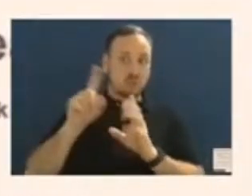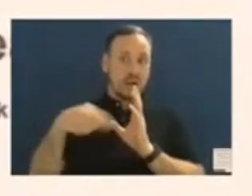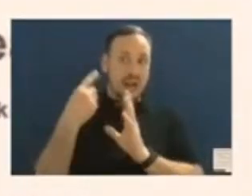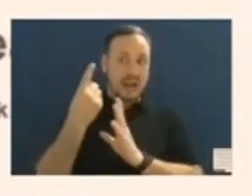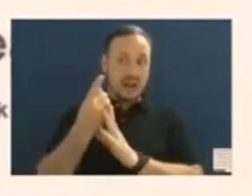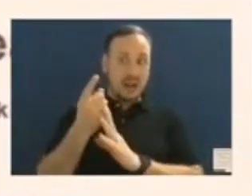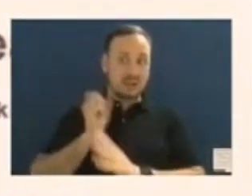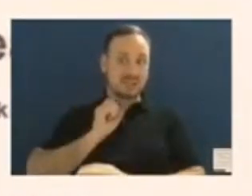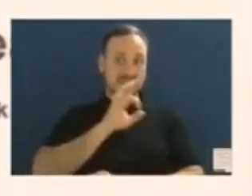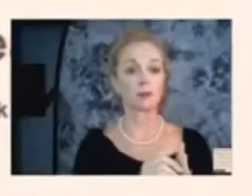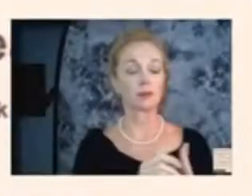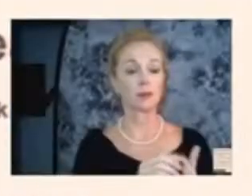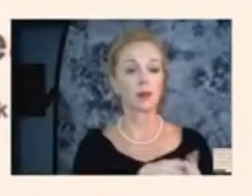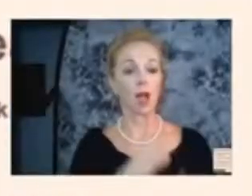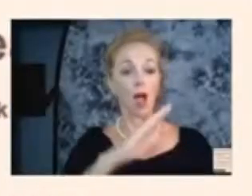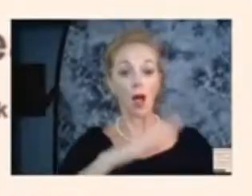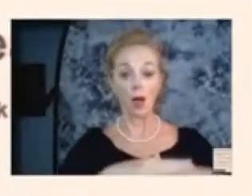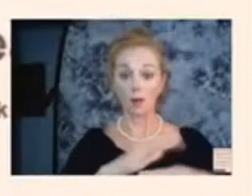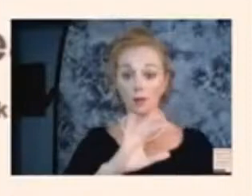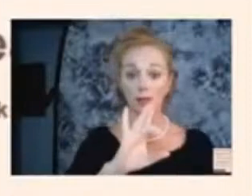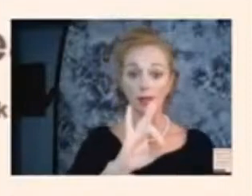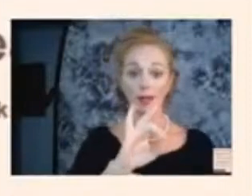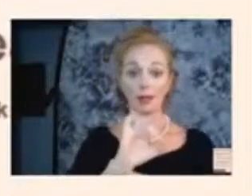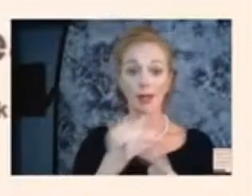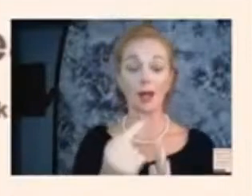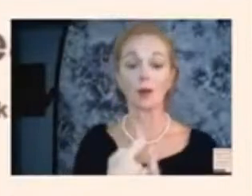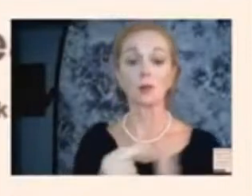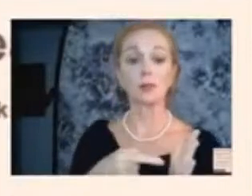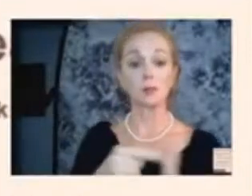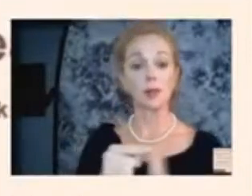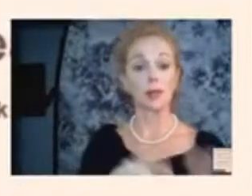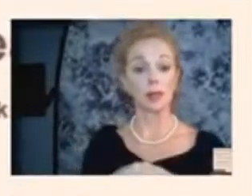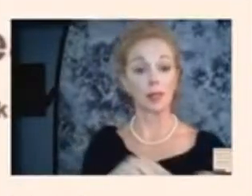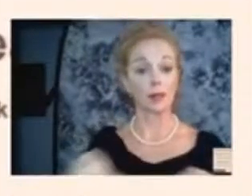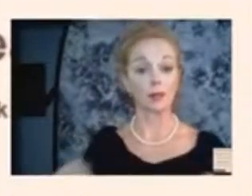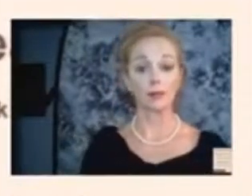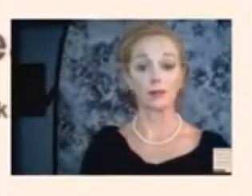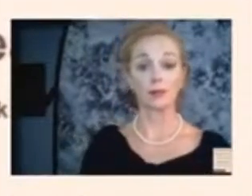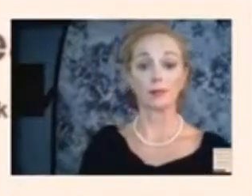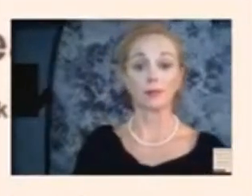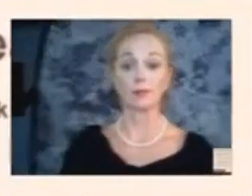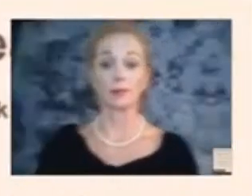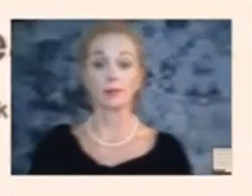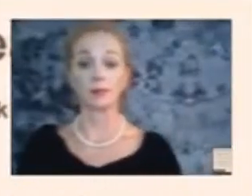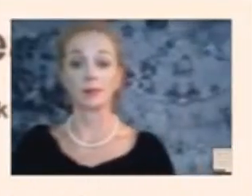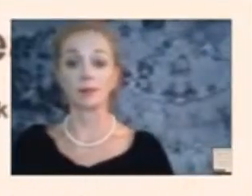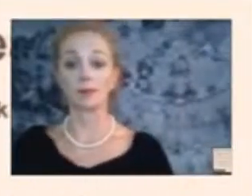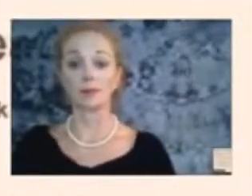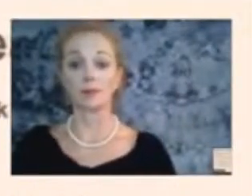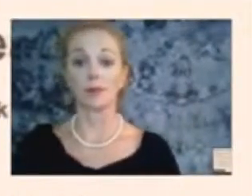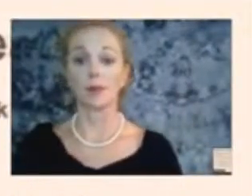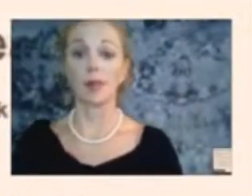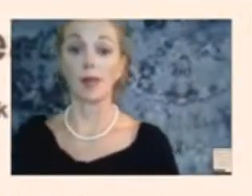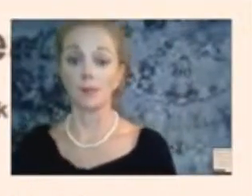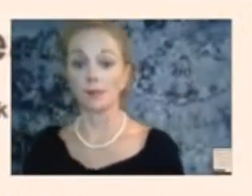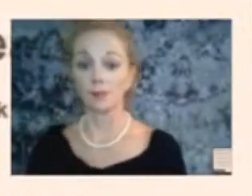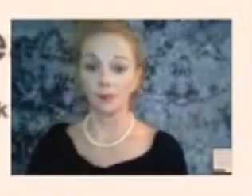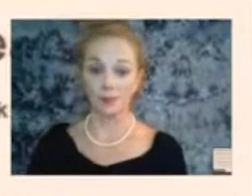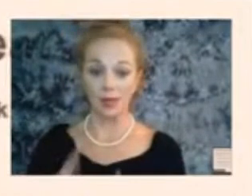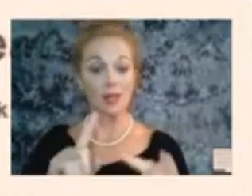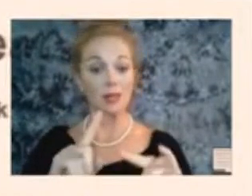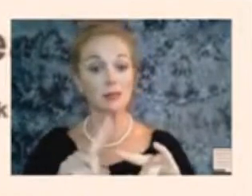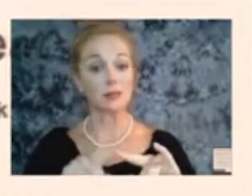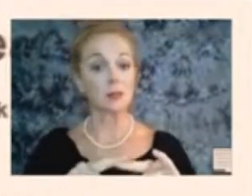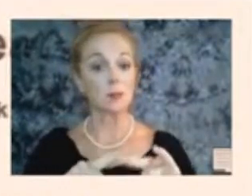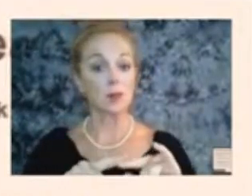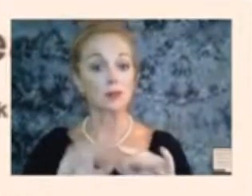hours of paid leave. The up to 80 hours for this particular leave and the other that was mentioned previously depends upon an employee's